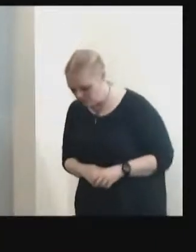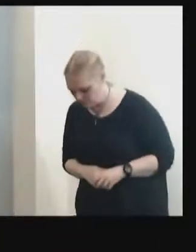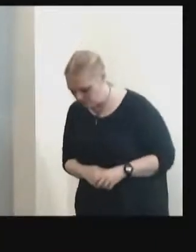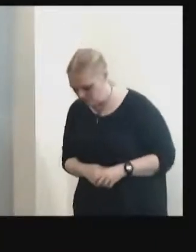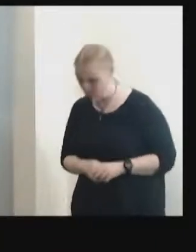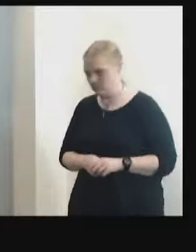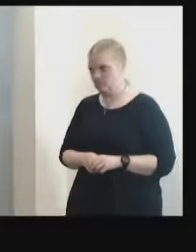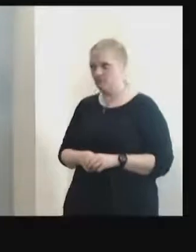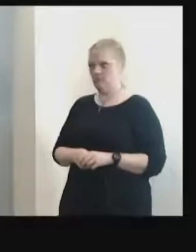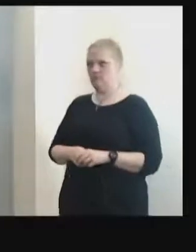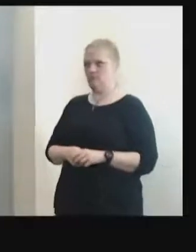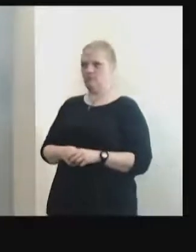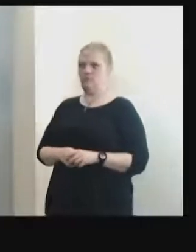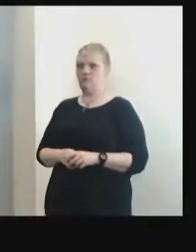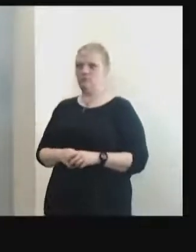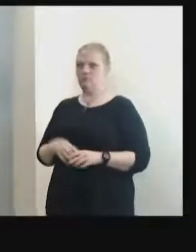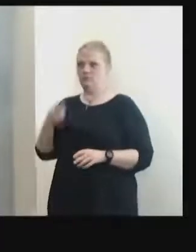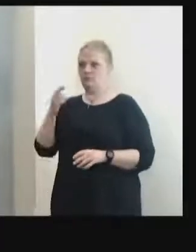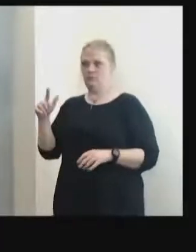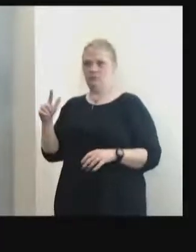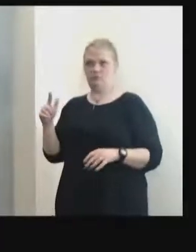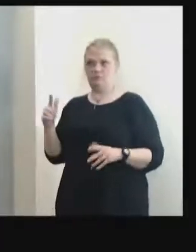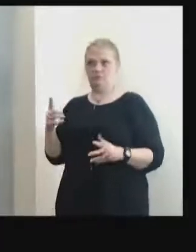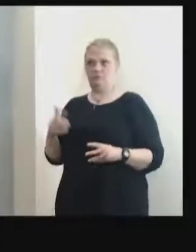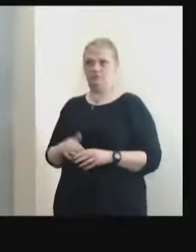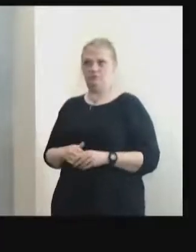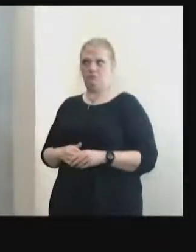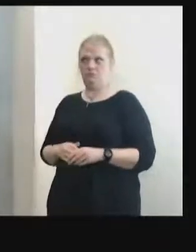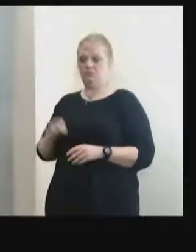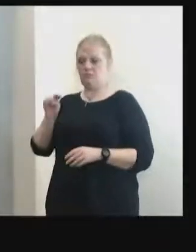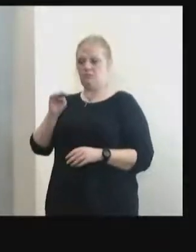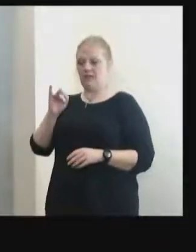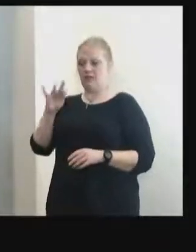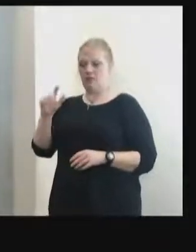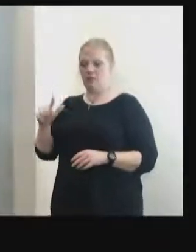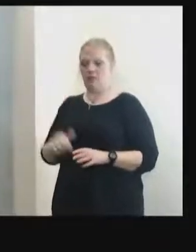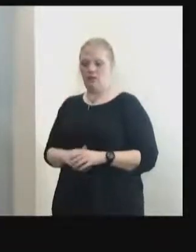Michael Kill, or is it Vil? Hill. Michael, are you there?